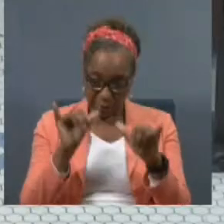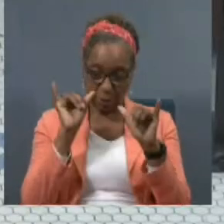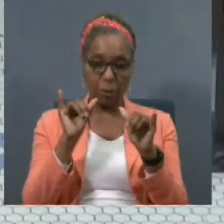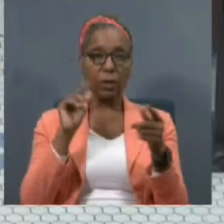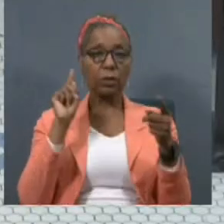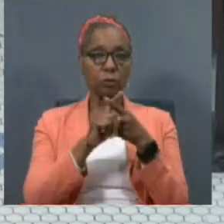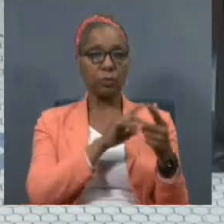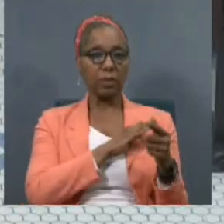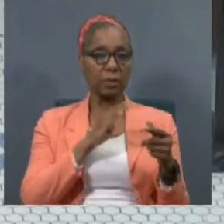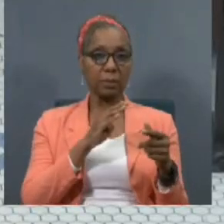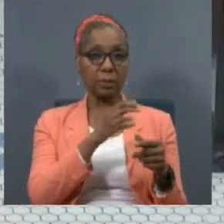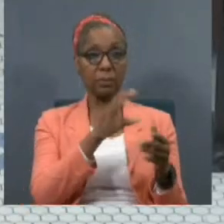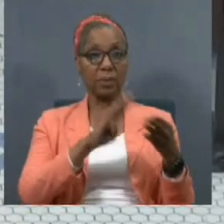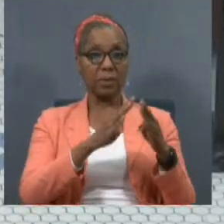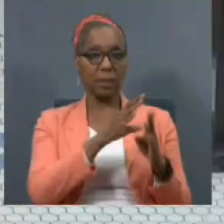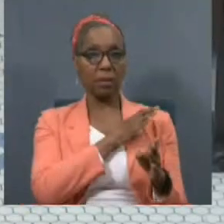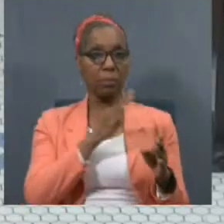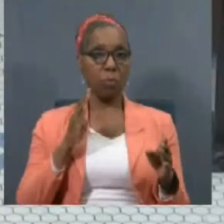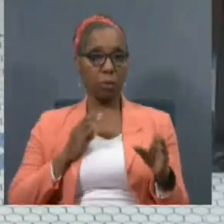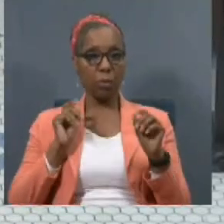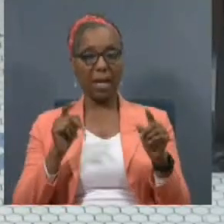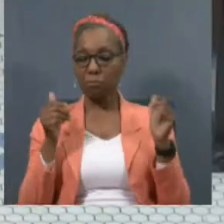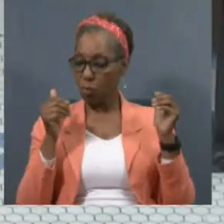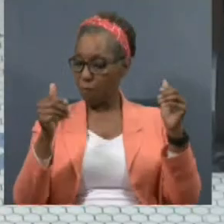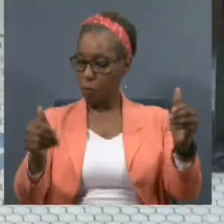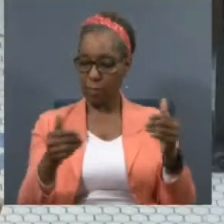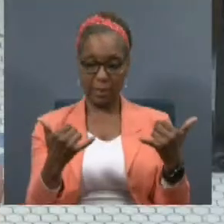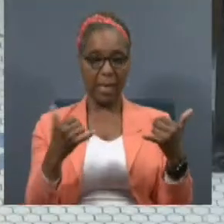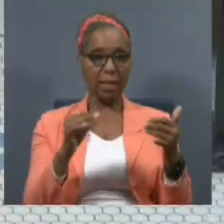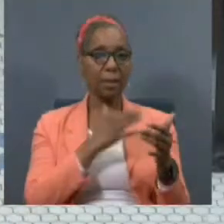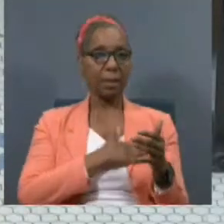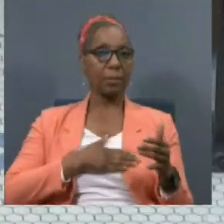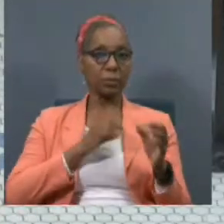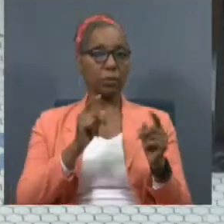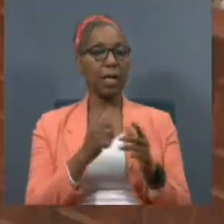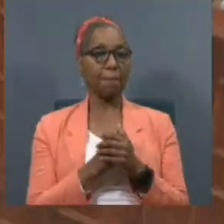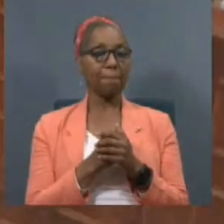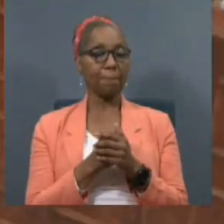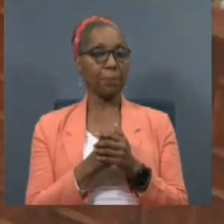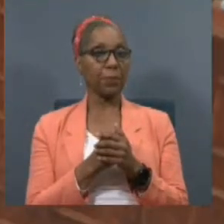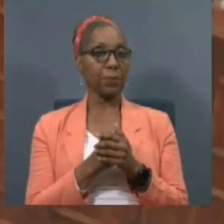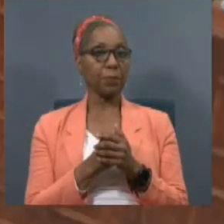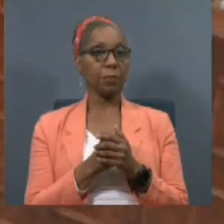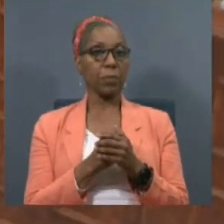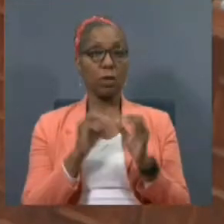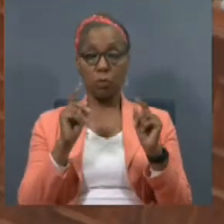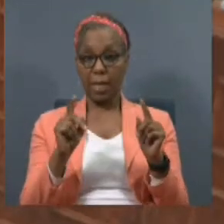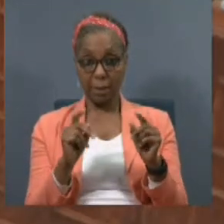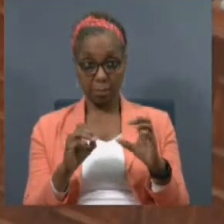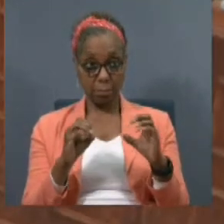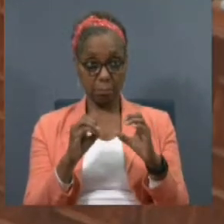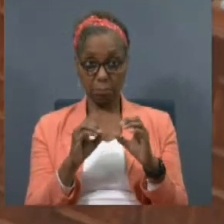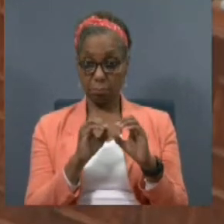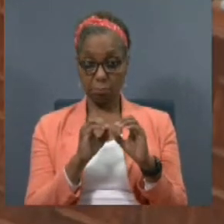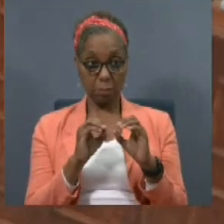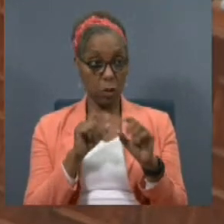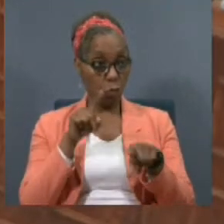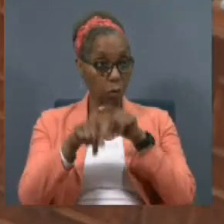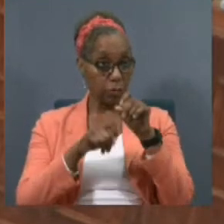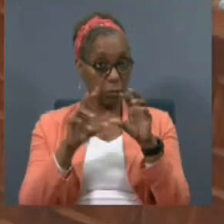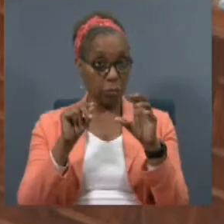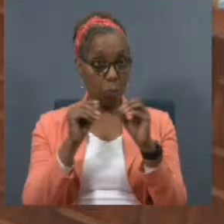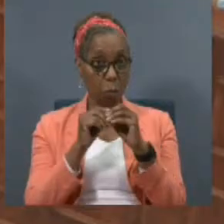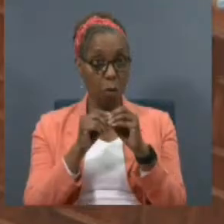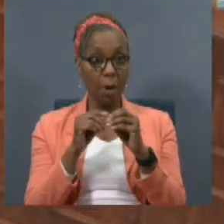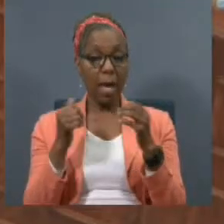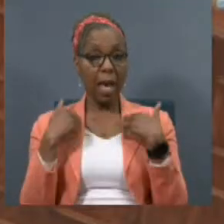city board. Yeah. We'll go forward today, please. Okay, thank you. All right, if we don't have any other questions, did you have a